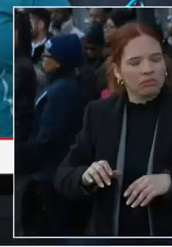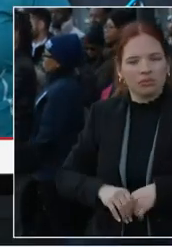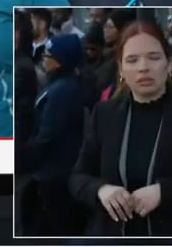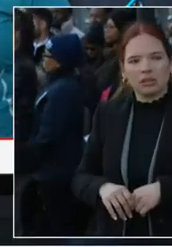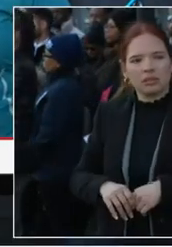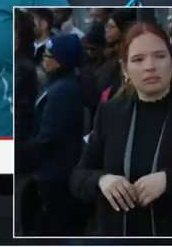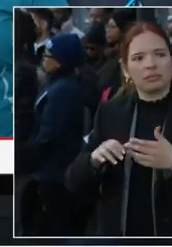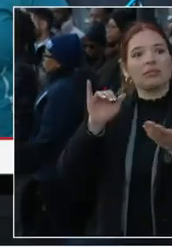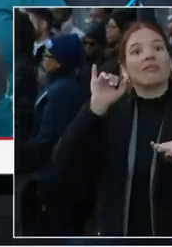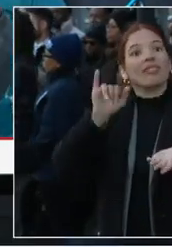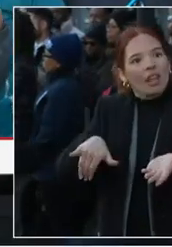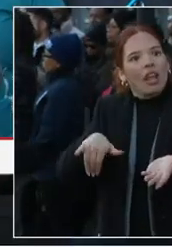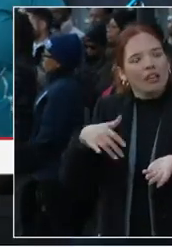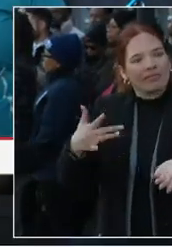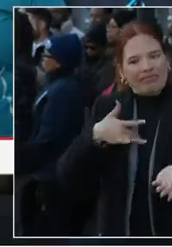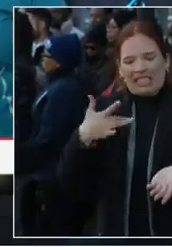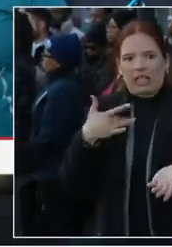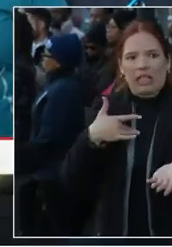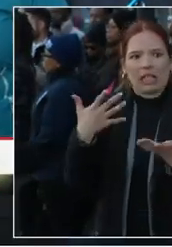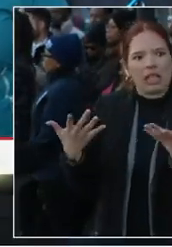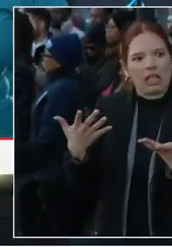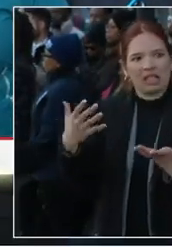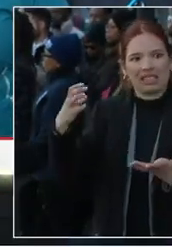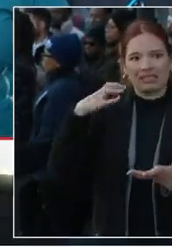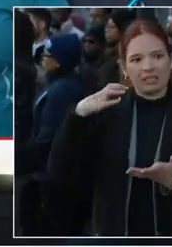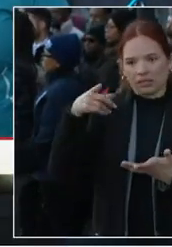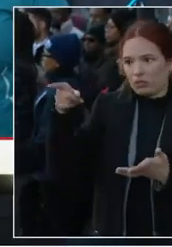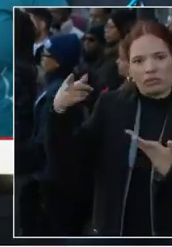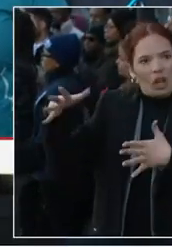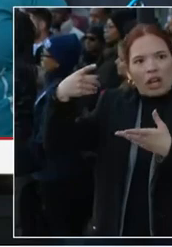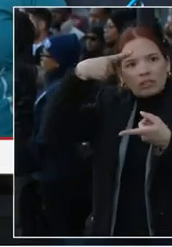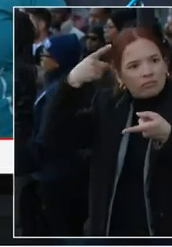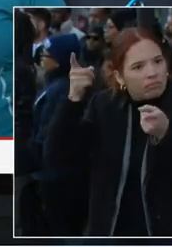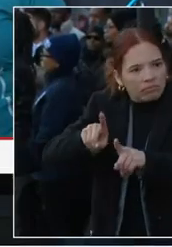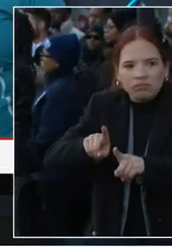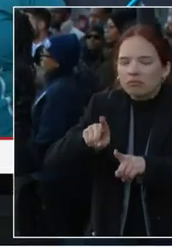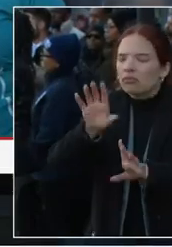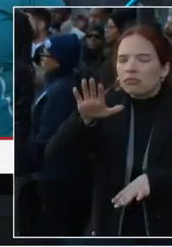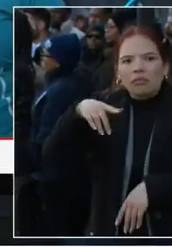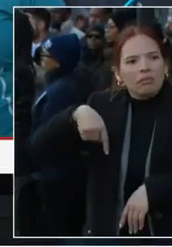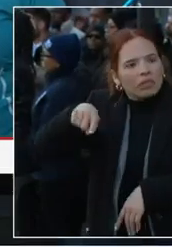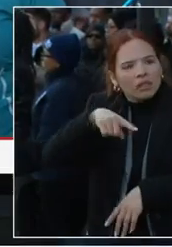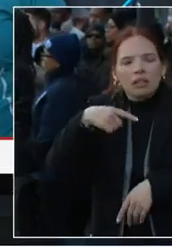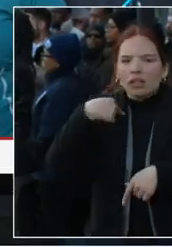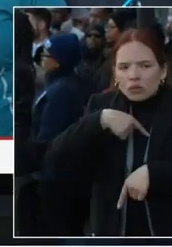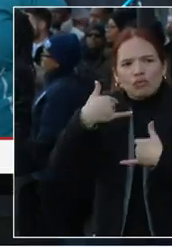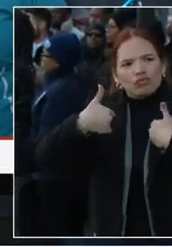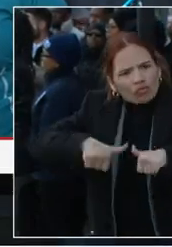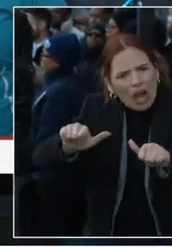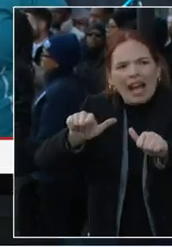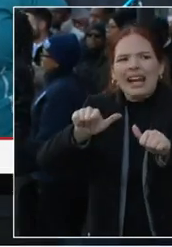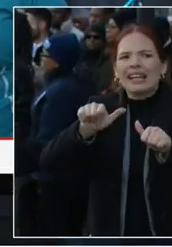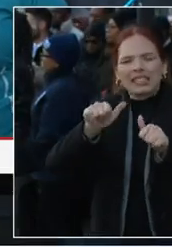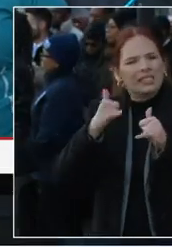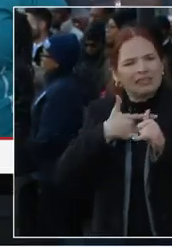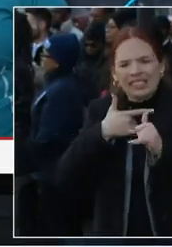I feel, the chief feels, the officers who are doing this work every single day feel as